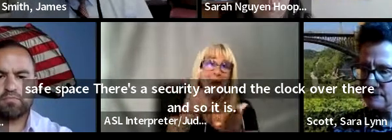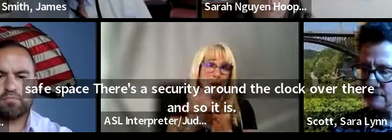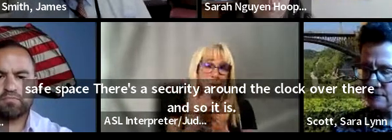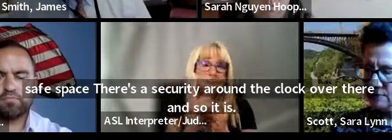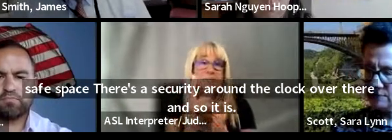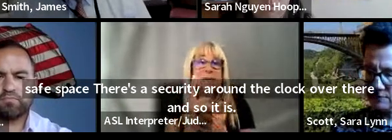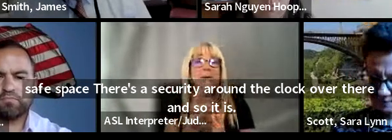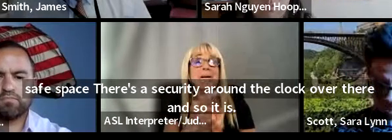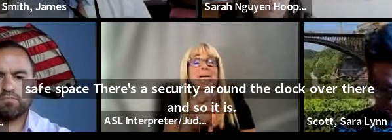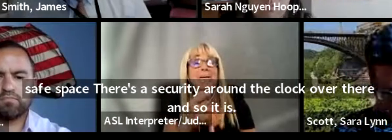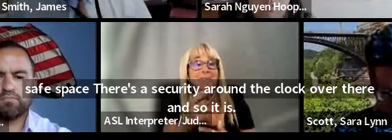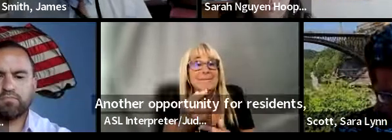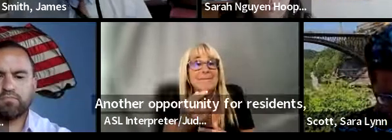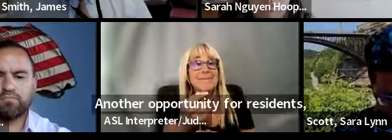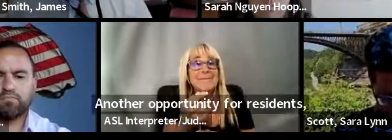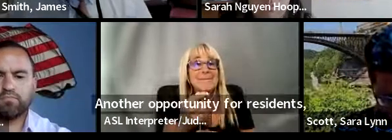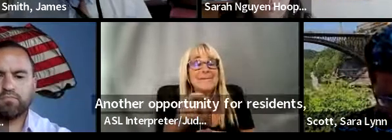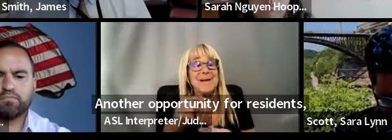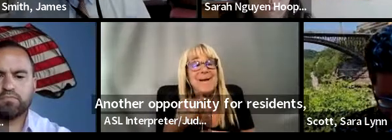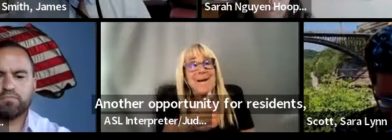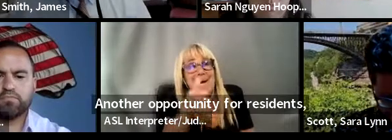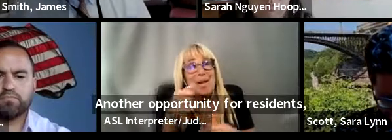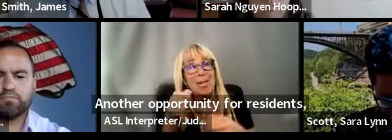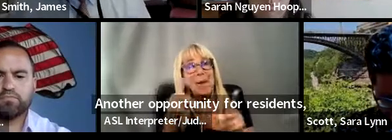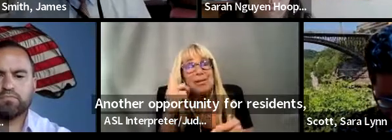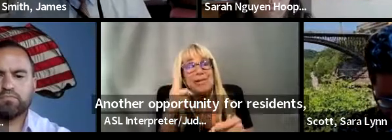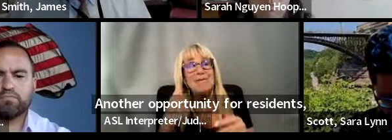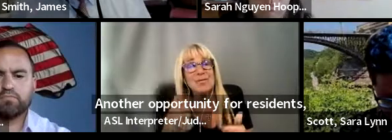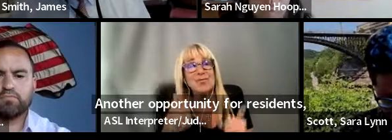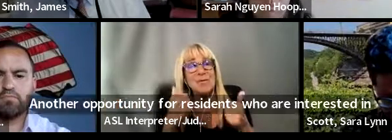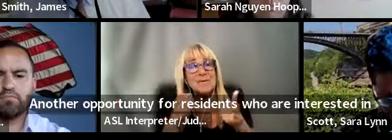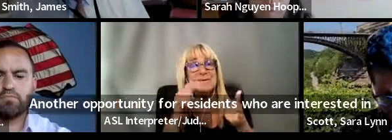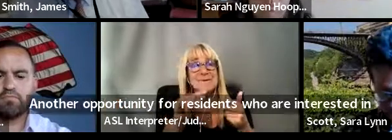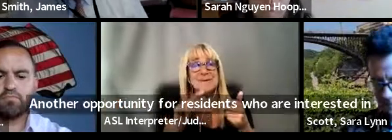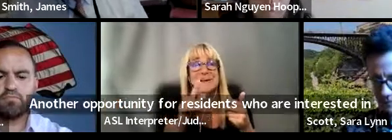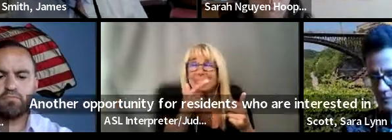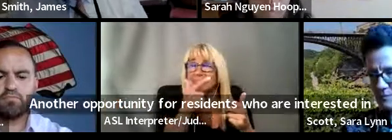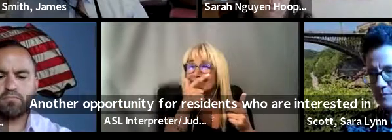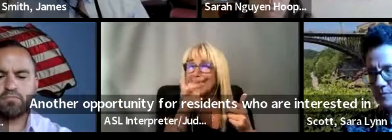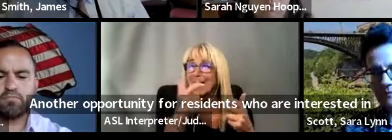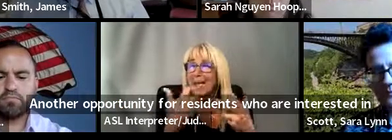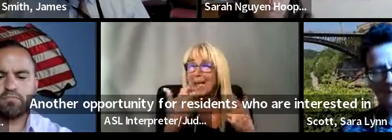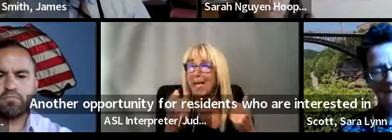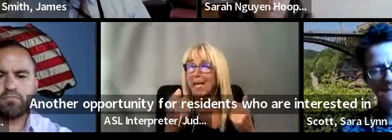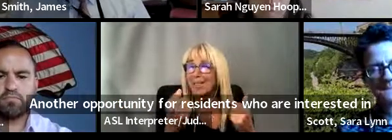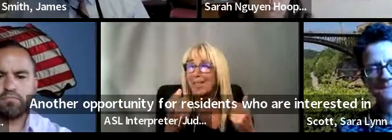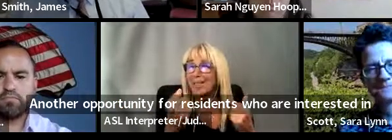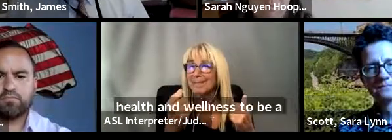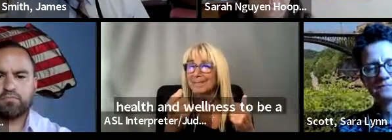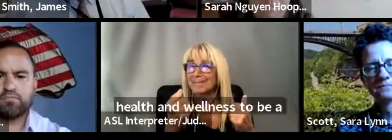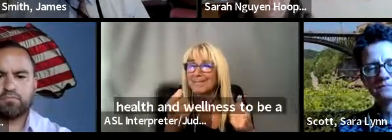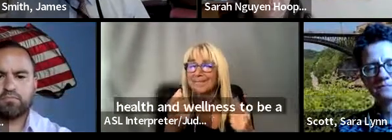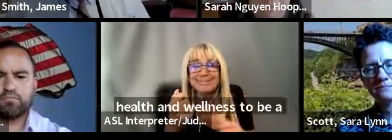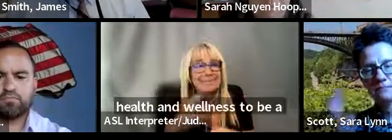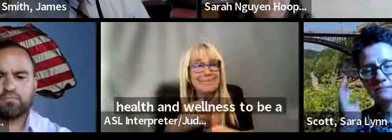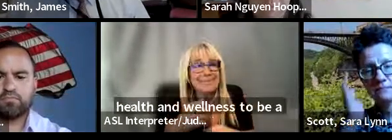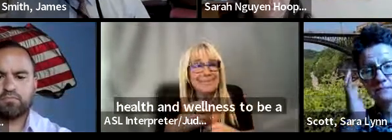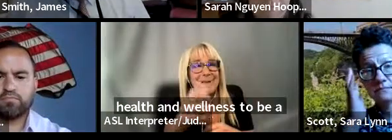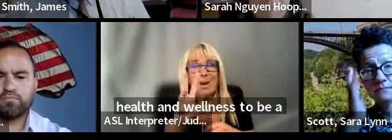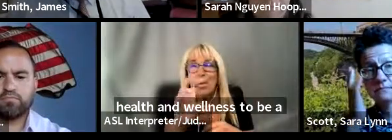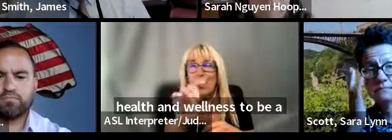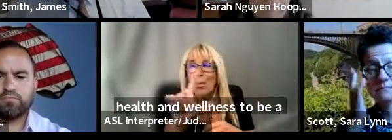residents who are interested in health and wellness to be a member of the